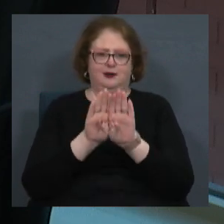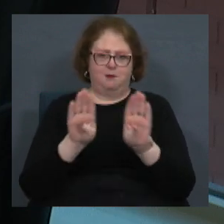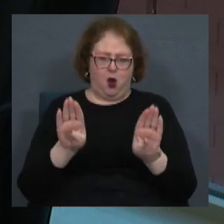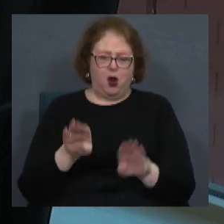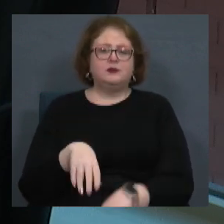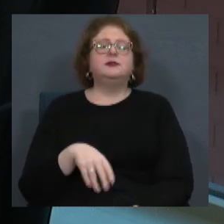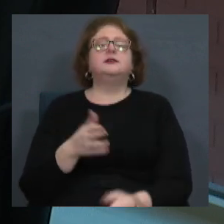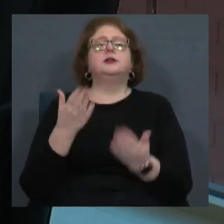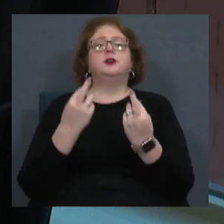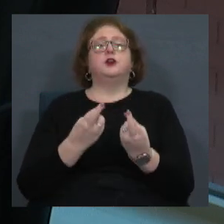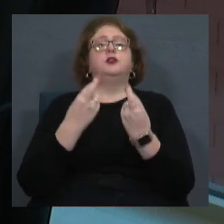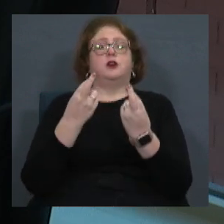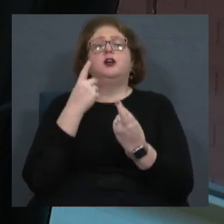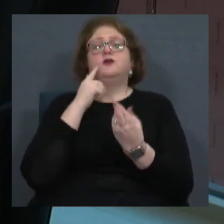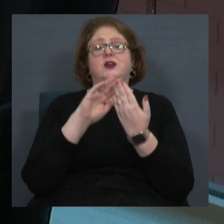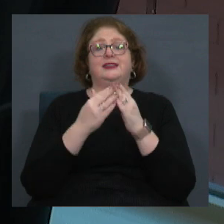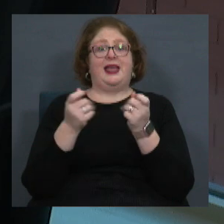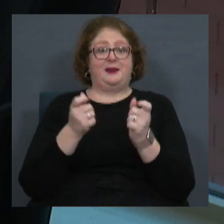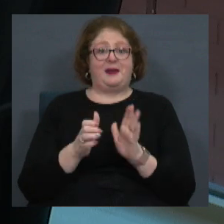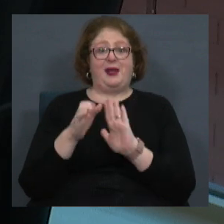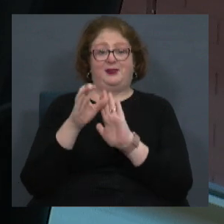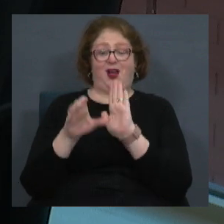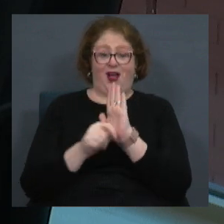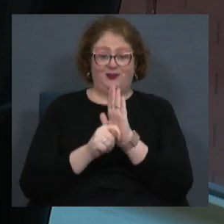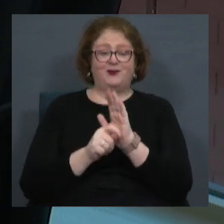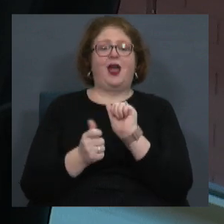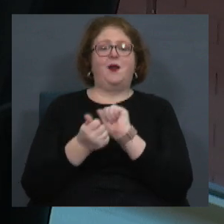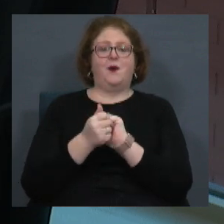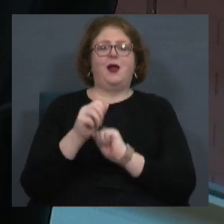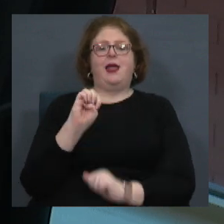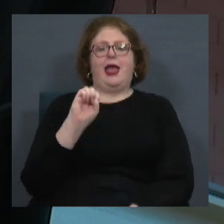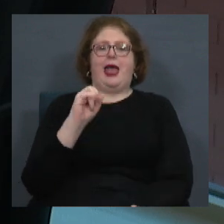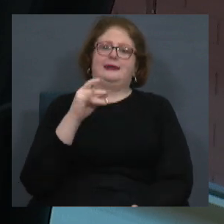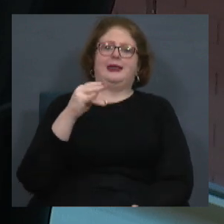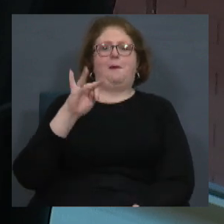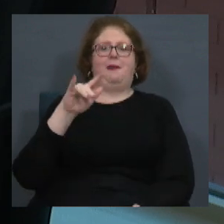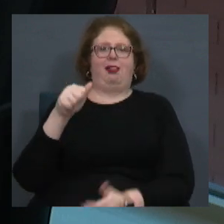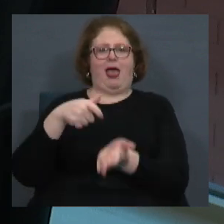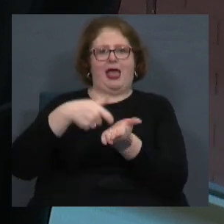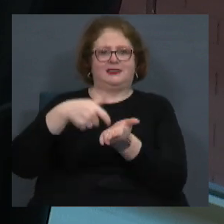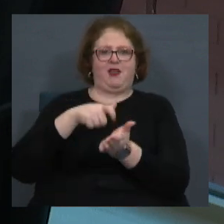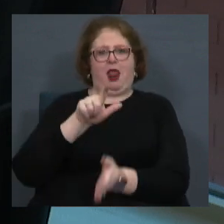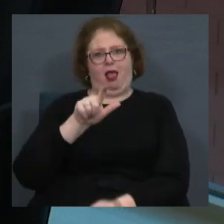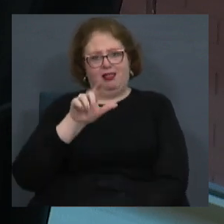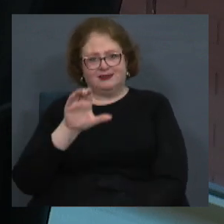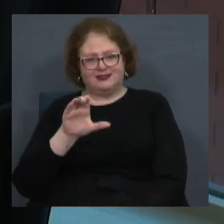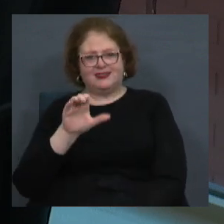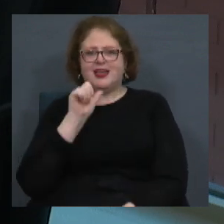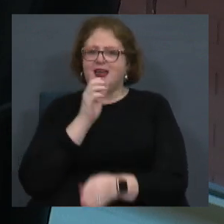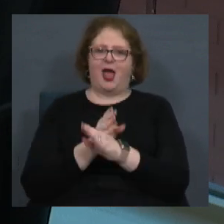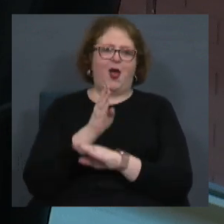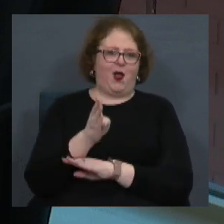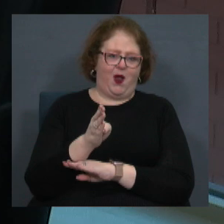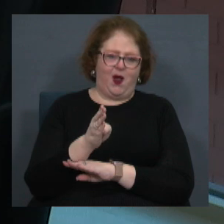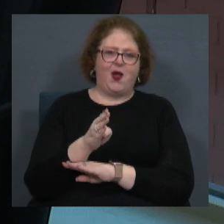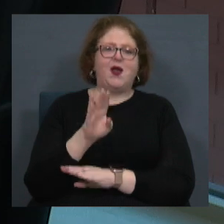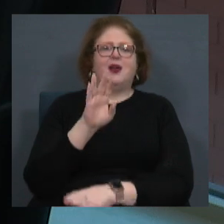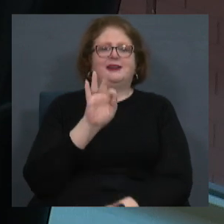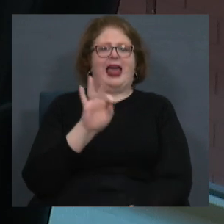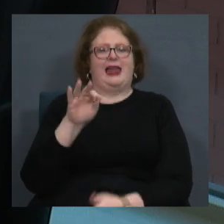A resolution to authorize the city manager to enter into a contract with Escamilla Excavating LLC in an amount not to exceed